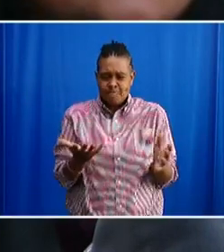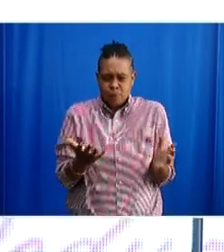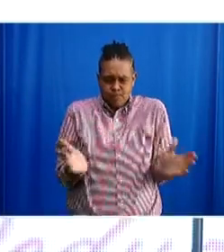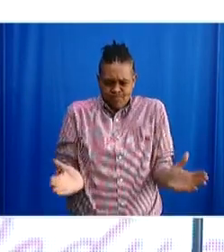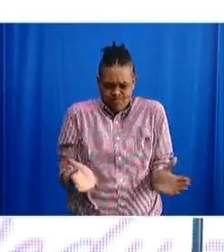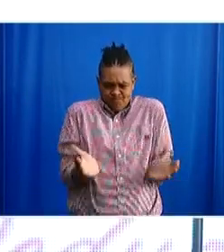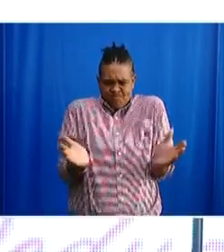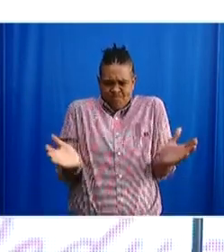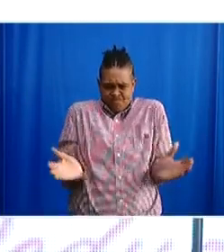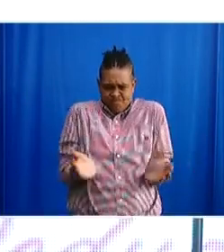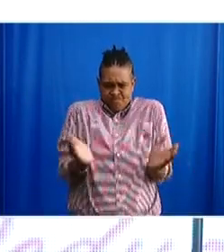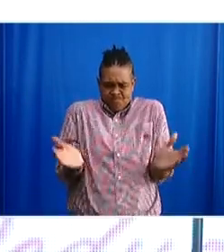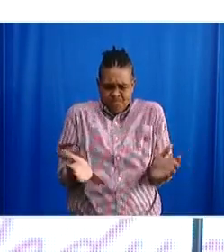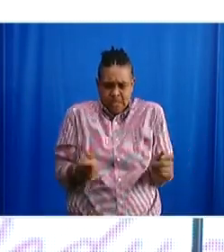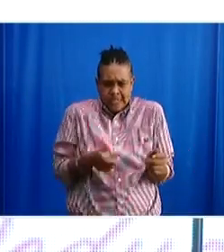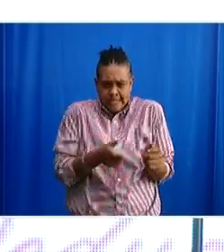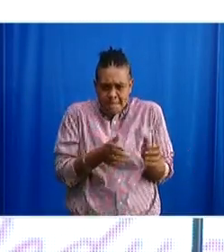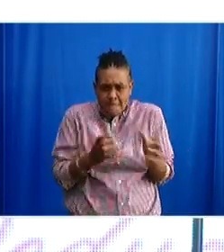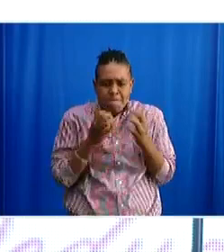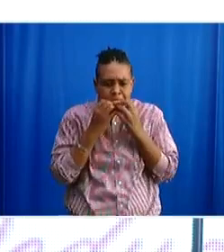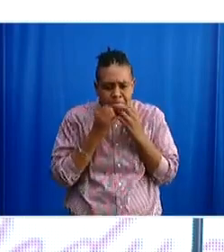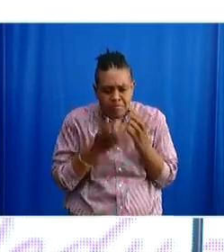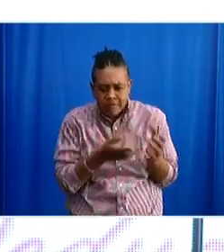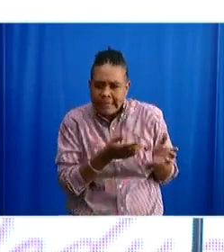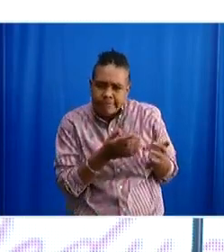this and to encourage it.